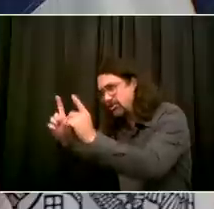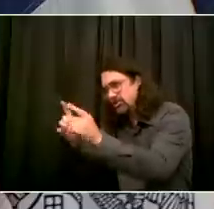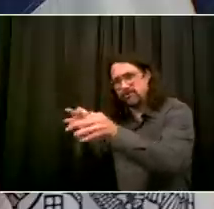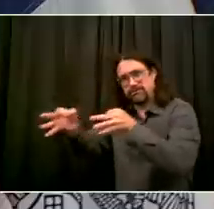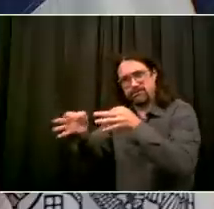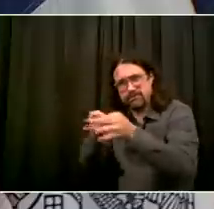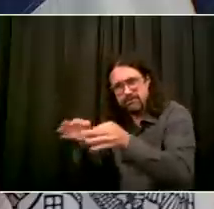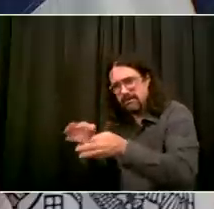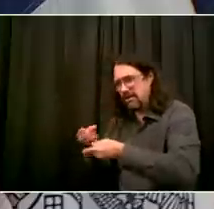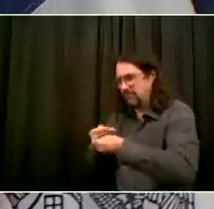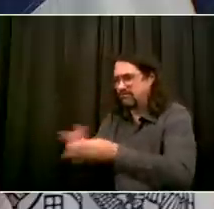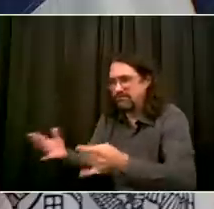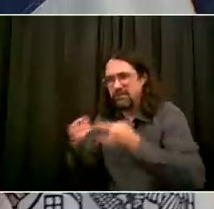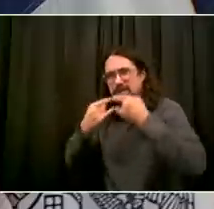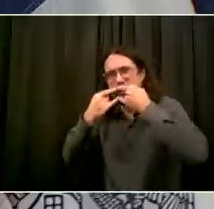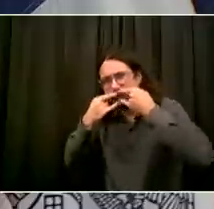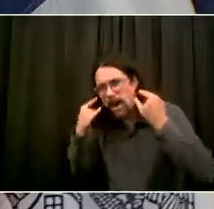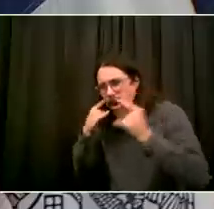Narmeen from Pix 11.